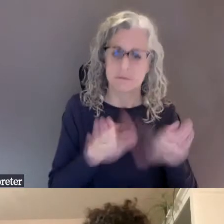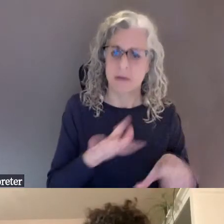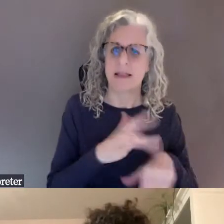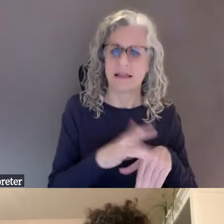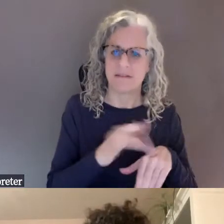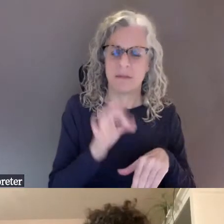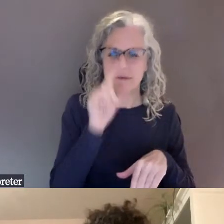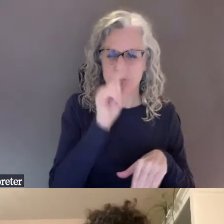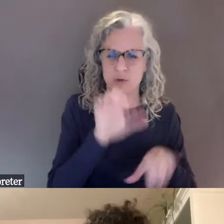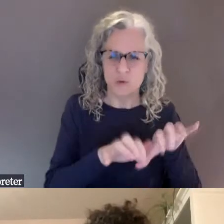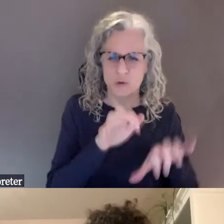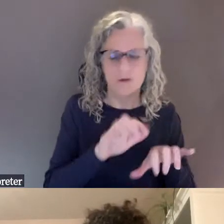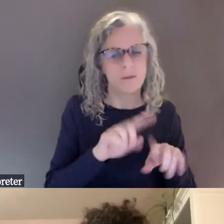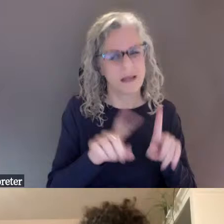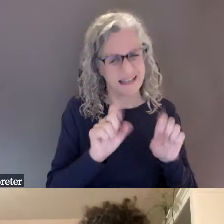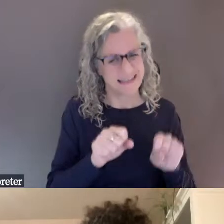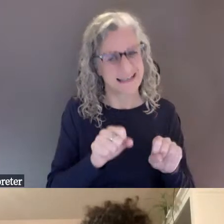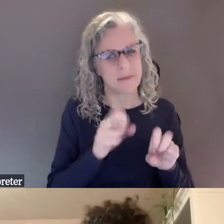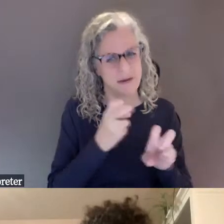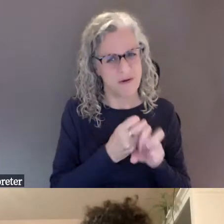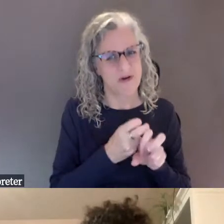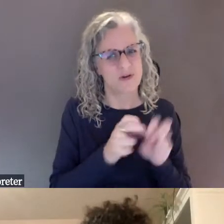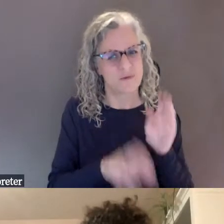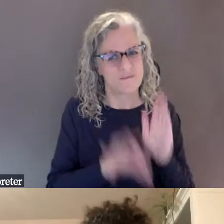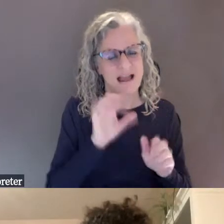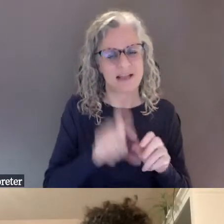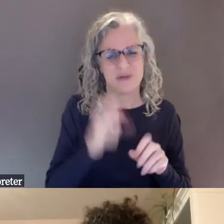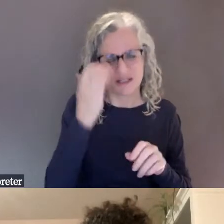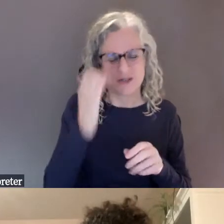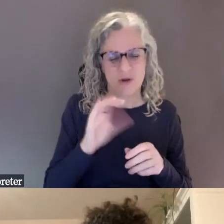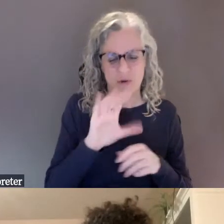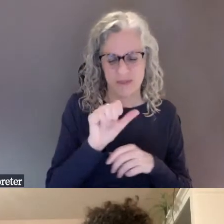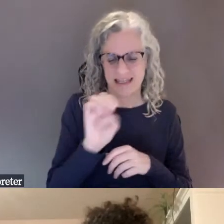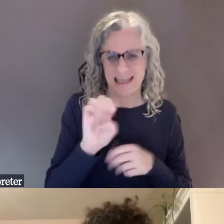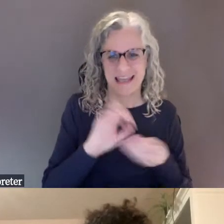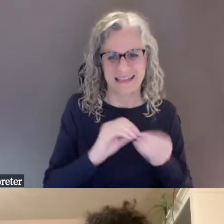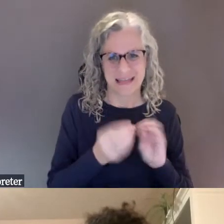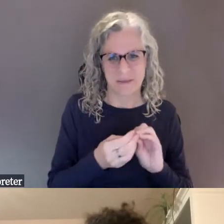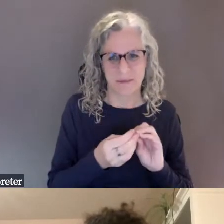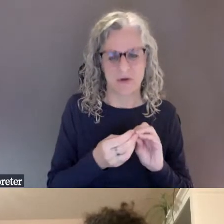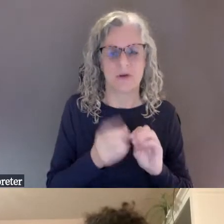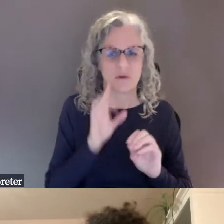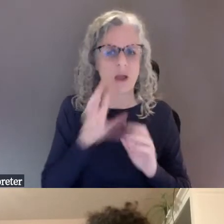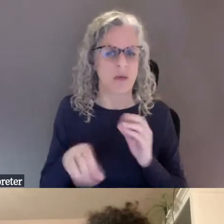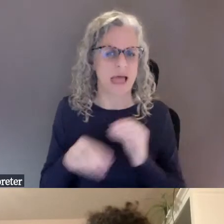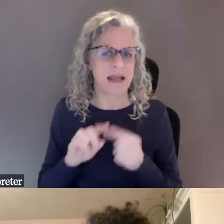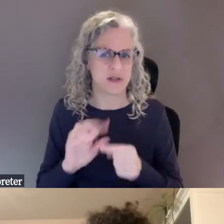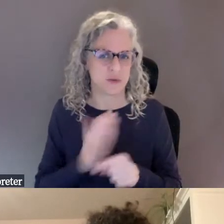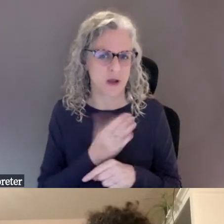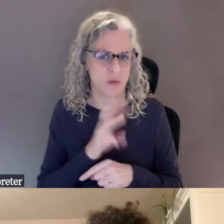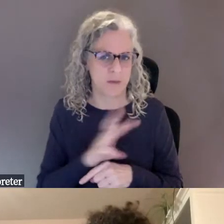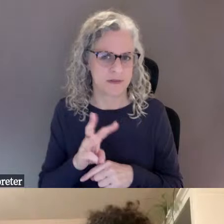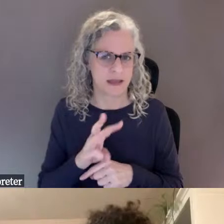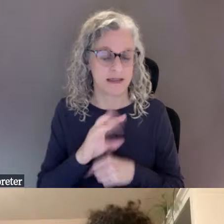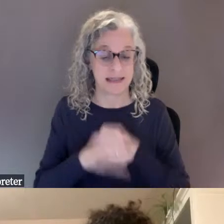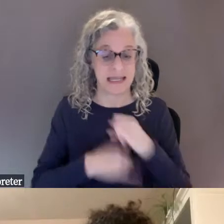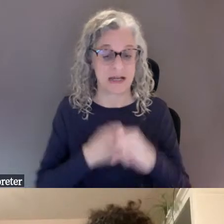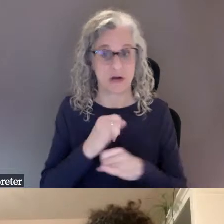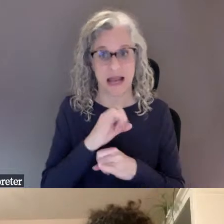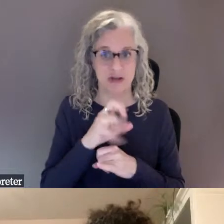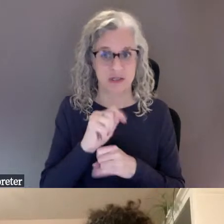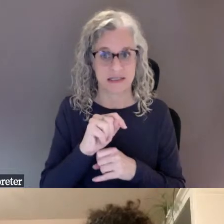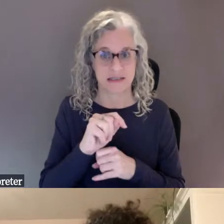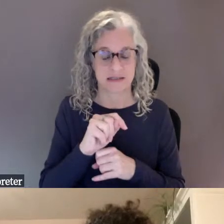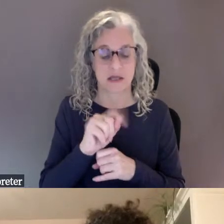it, but sometimes that's hard to find. Like you have to know the case number. So we'll add it to our site. If you go to the internationalistlawcenter.org,